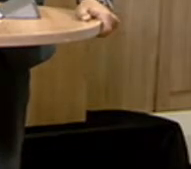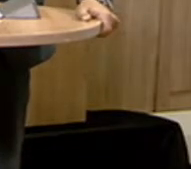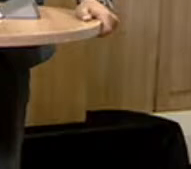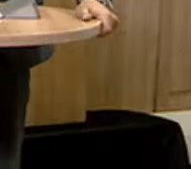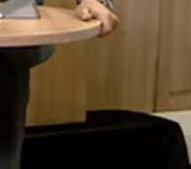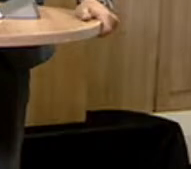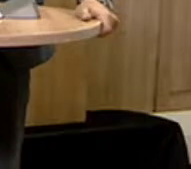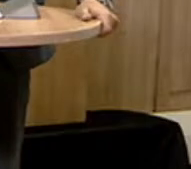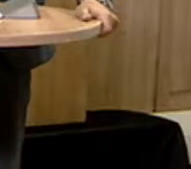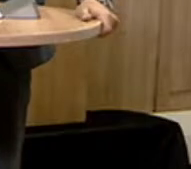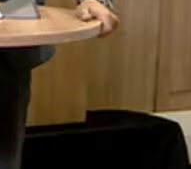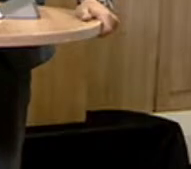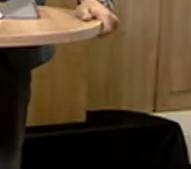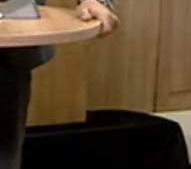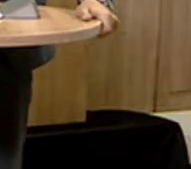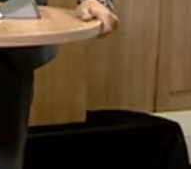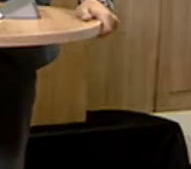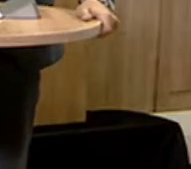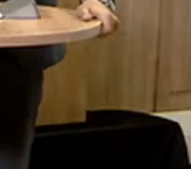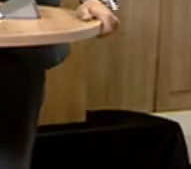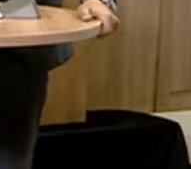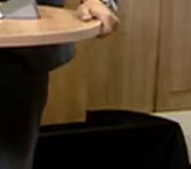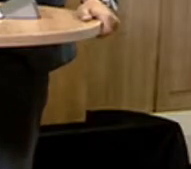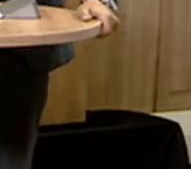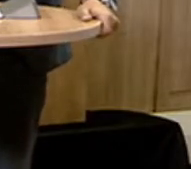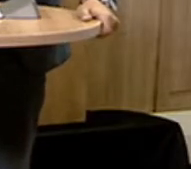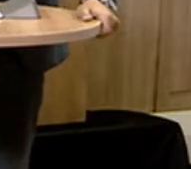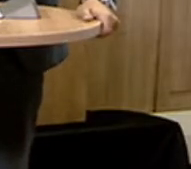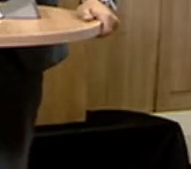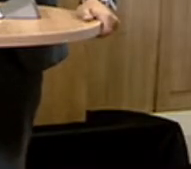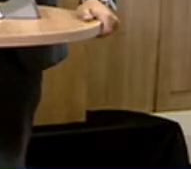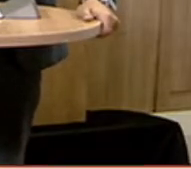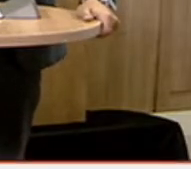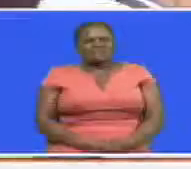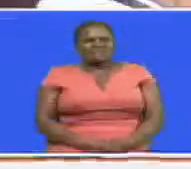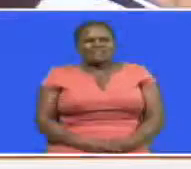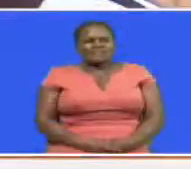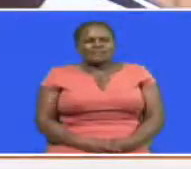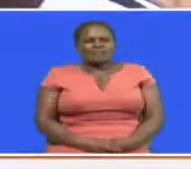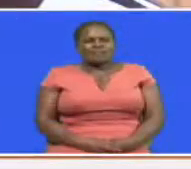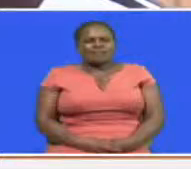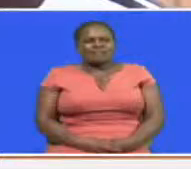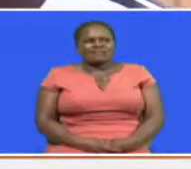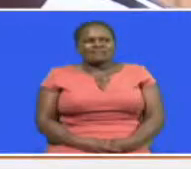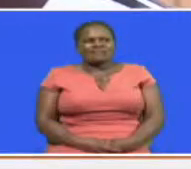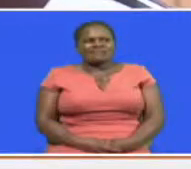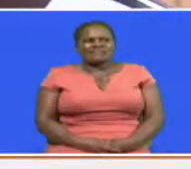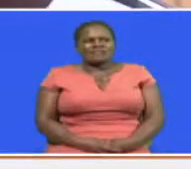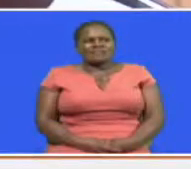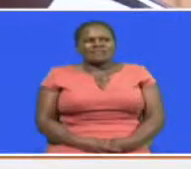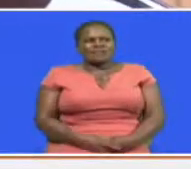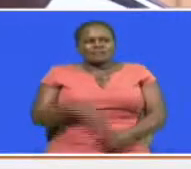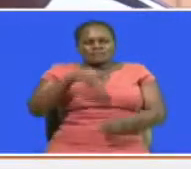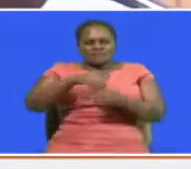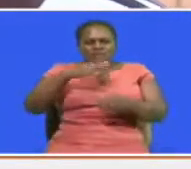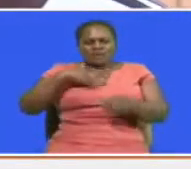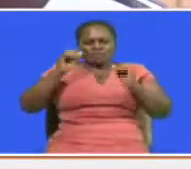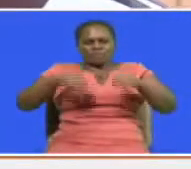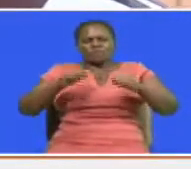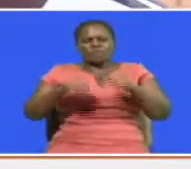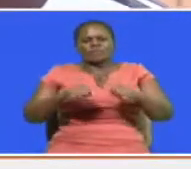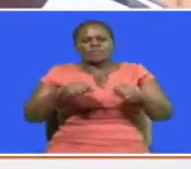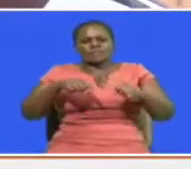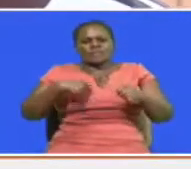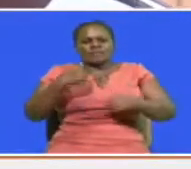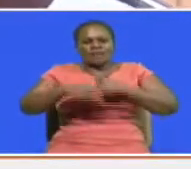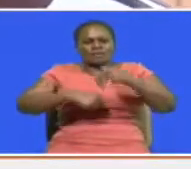Monetary Studies in Nairobi for a slot in the finals. Come up with the best results possible. Our target actually